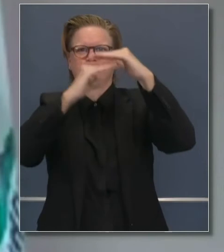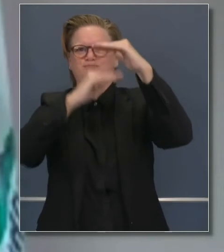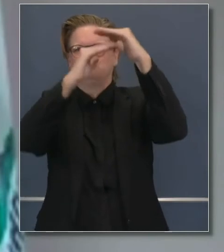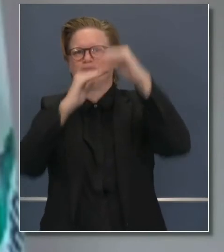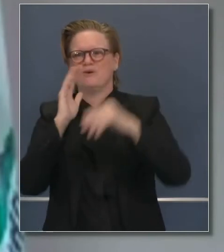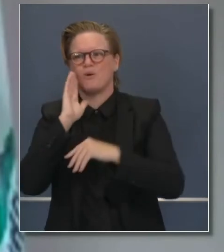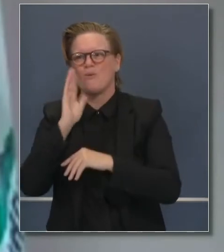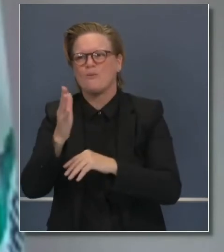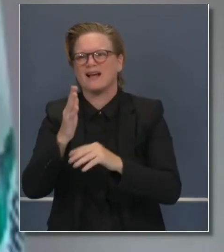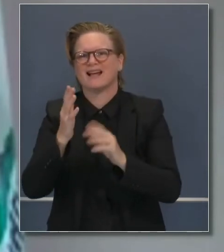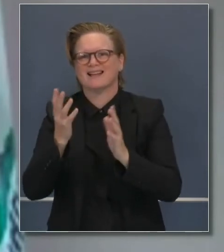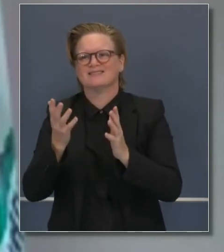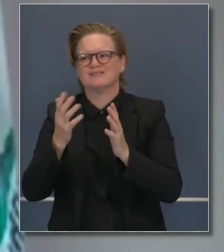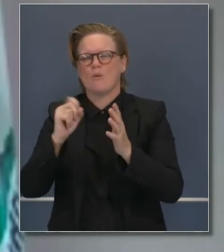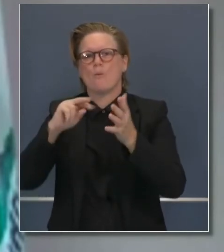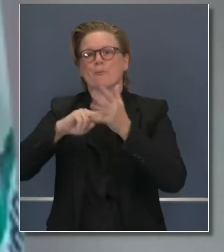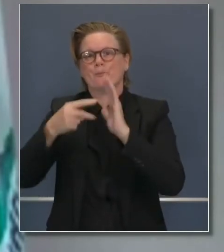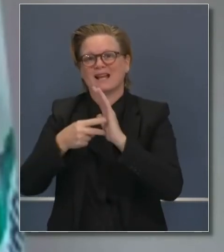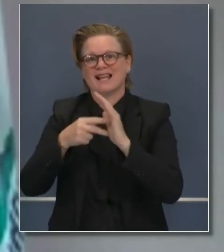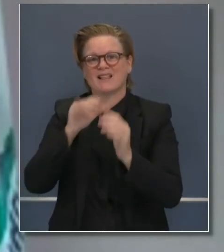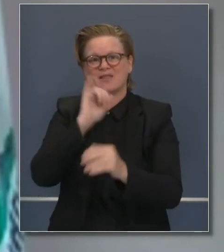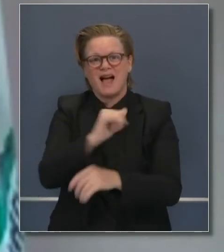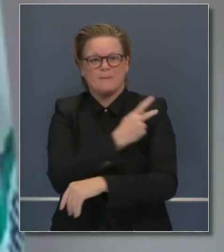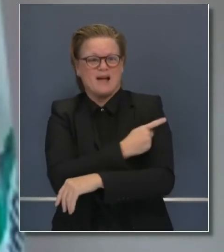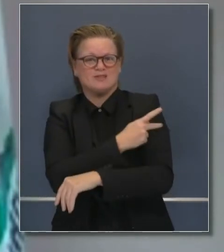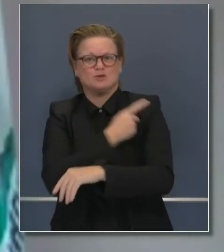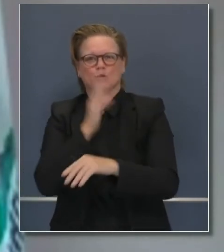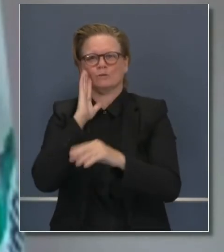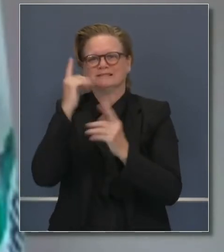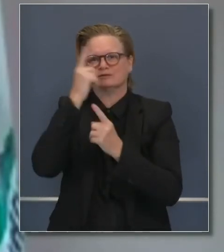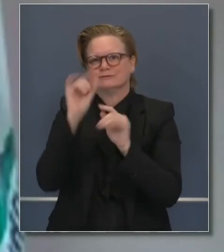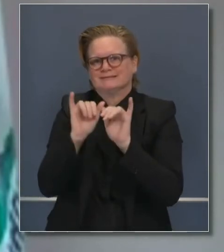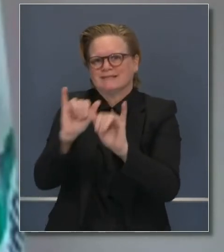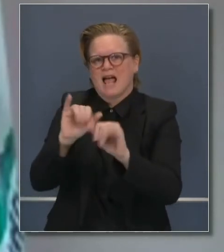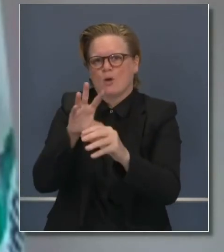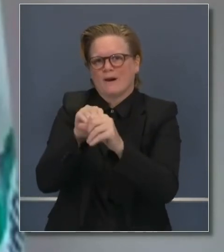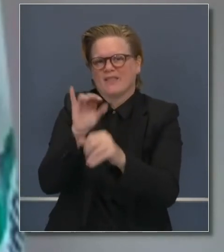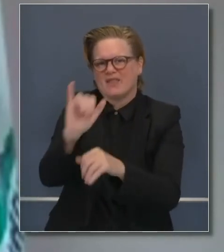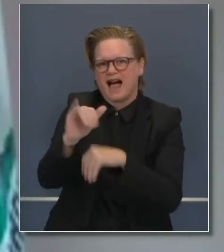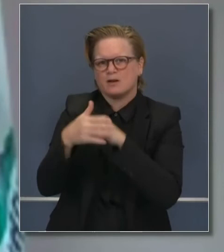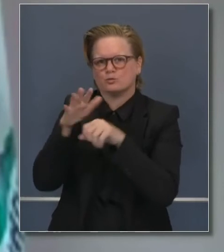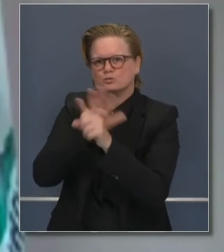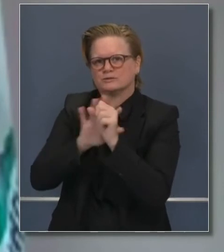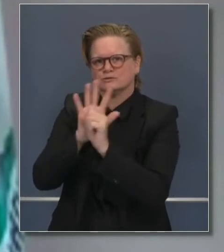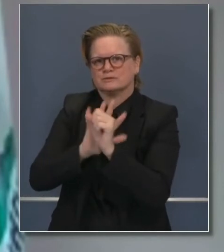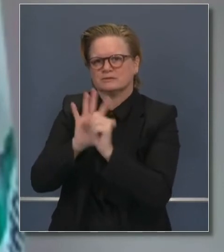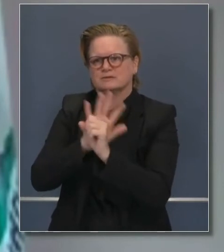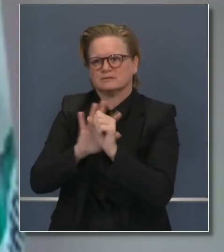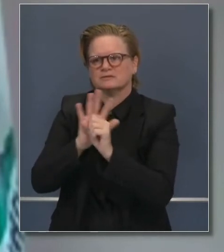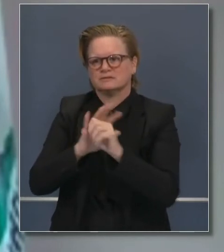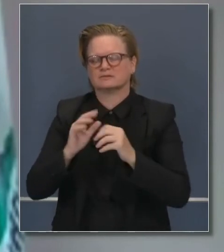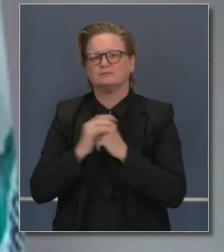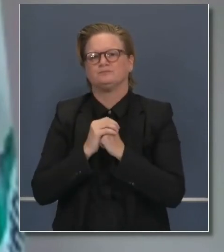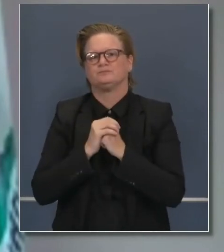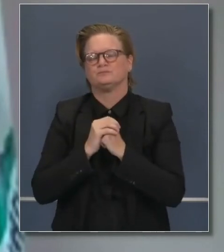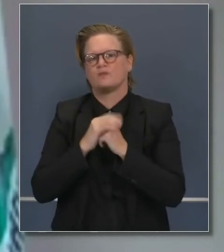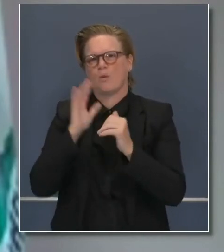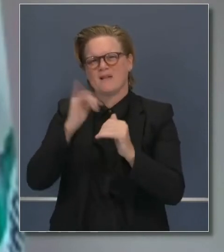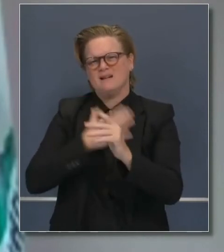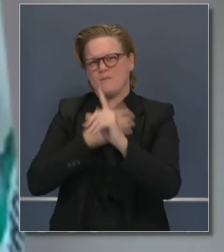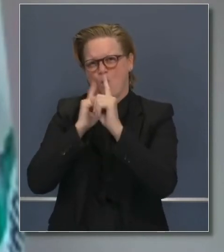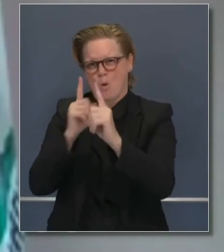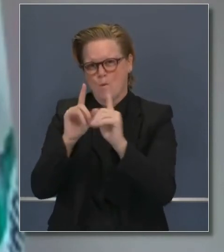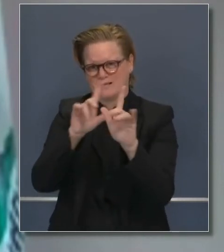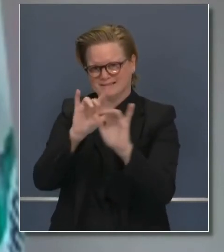regional capacity of ICUs and anticipate, hospitals largely work